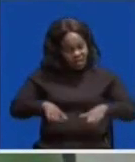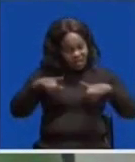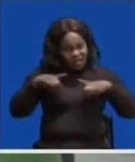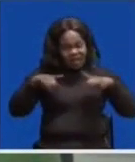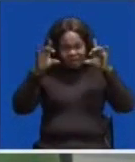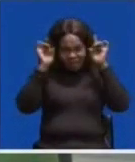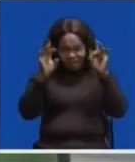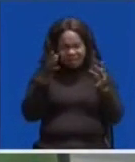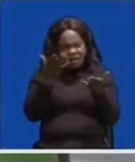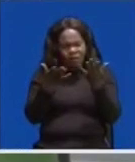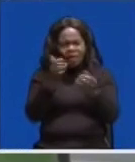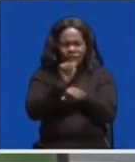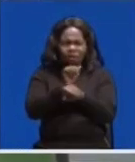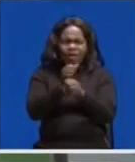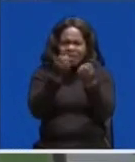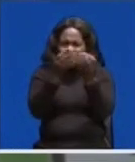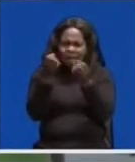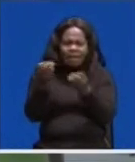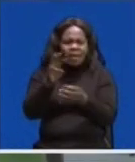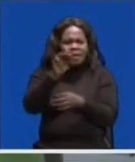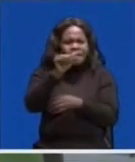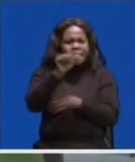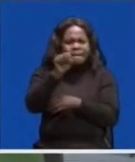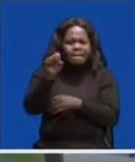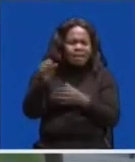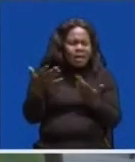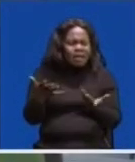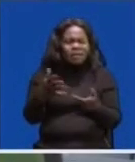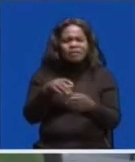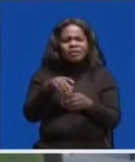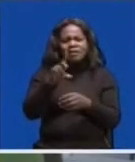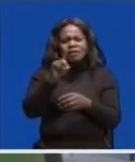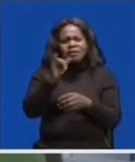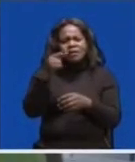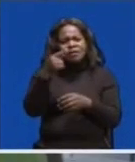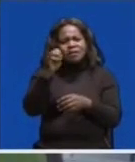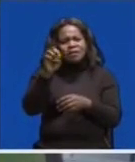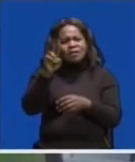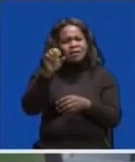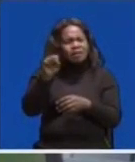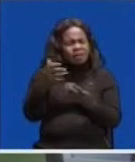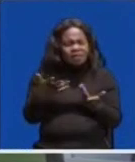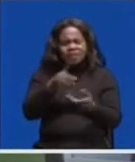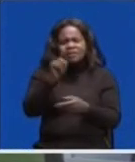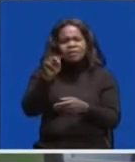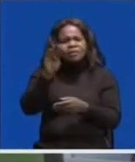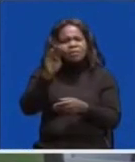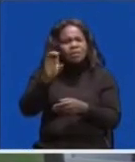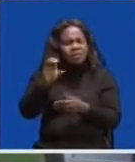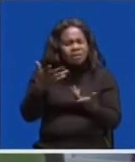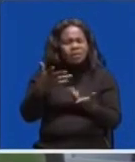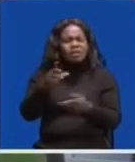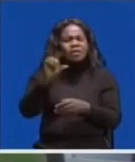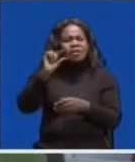you work for the Mast or Diggers or Daily Mail or ZNBC or Diamond, we at this ministry are very, very